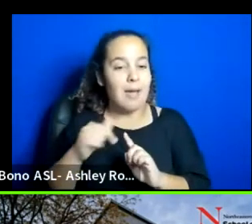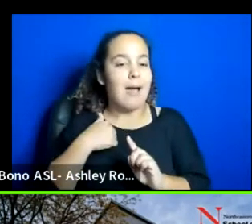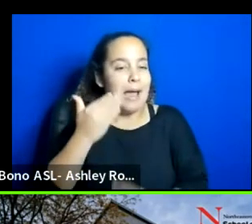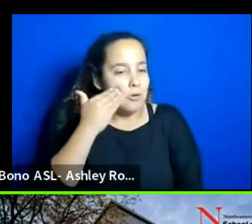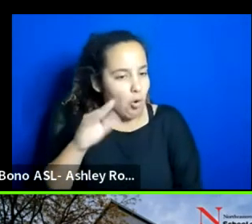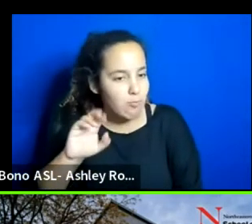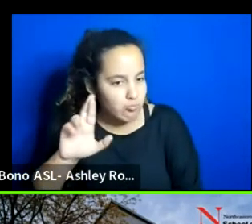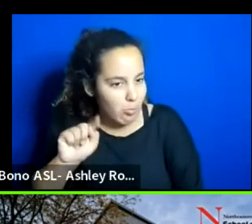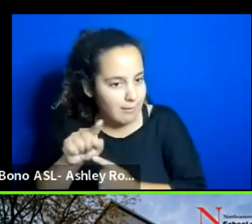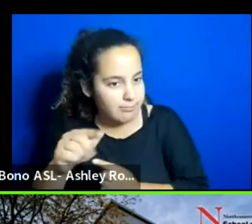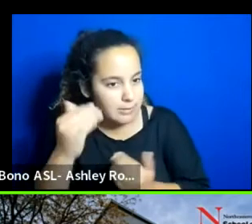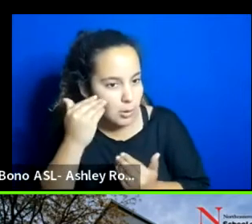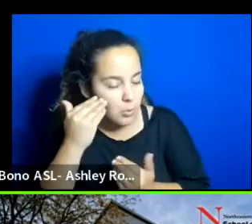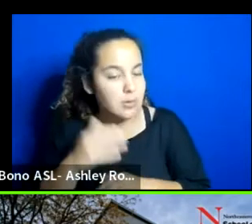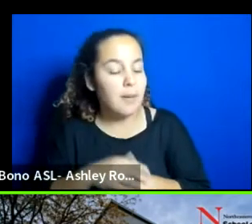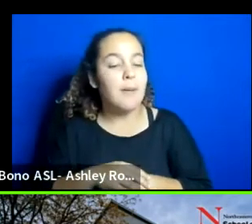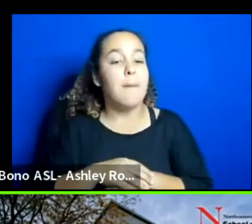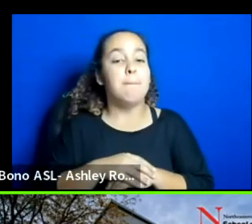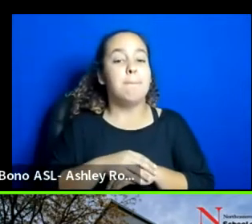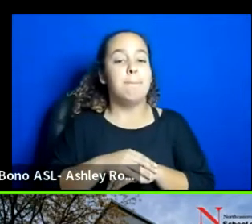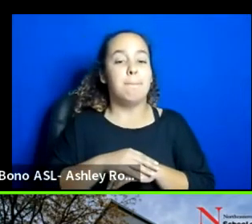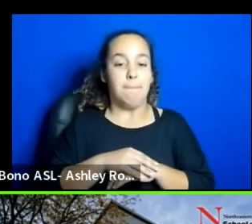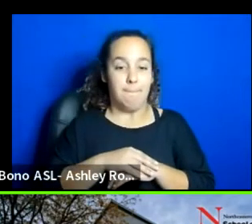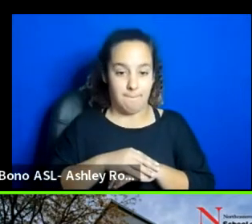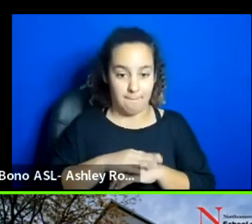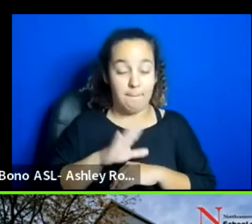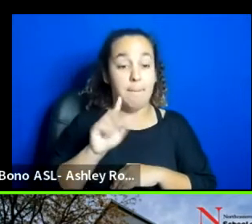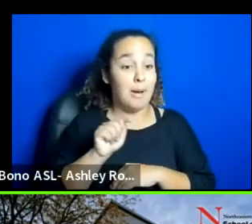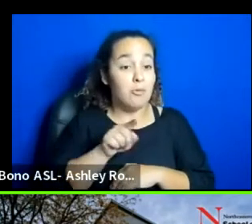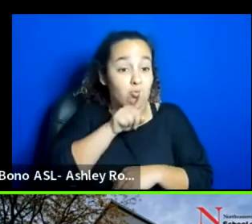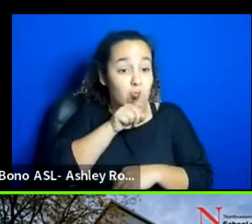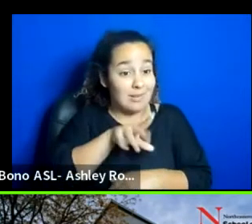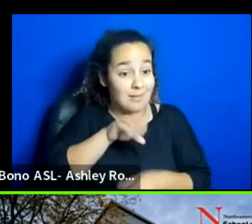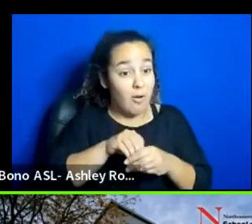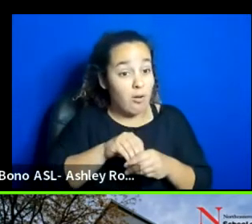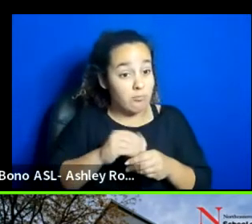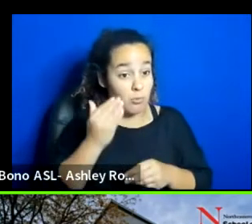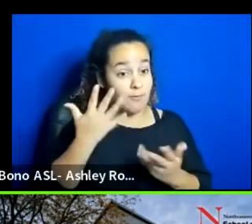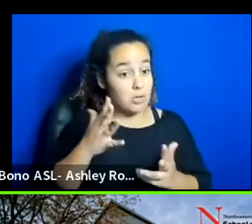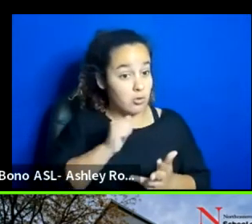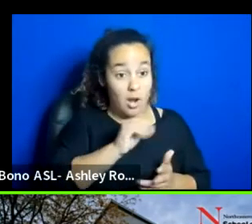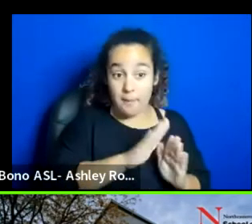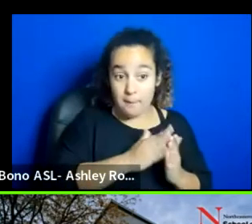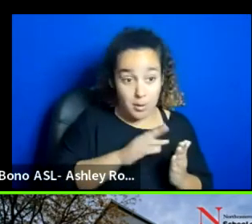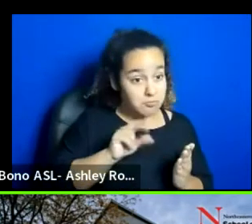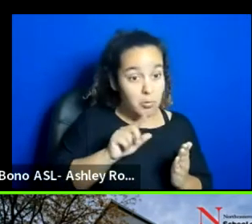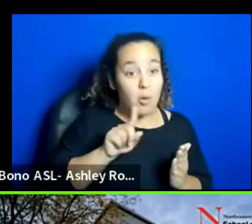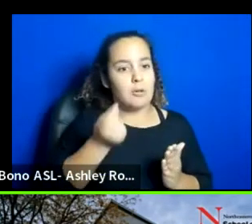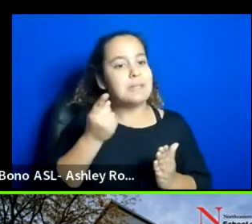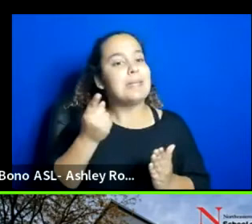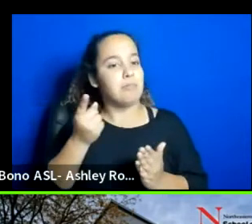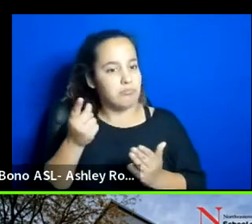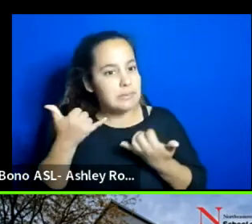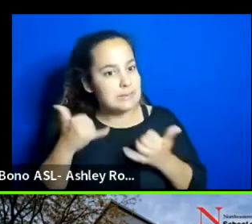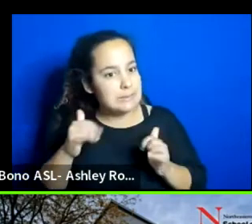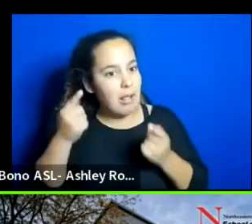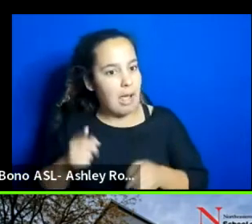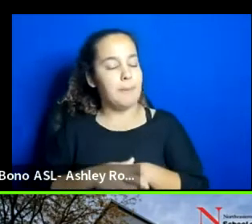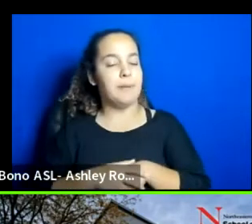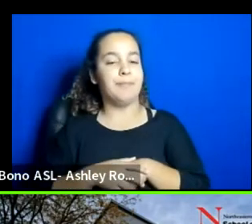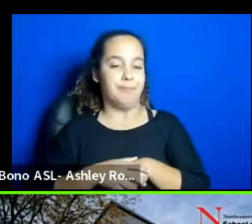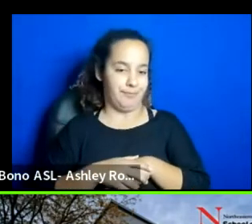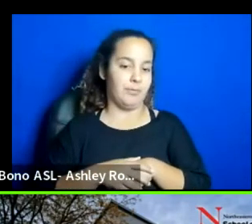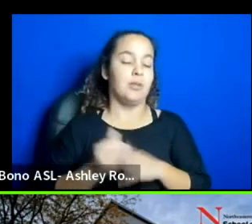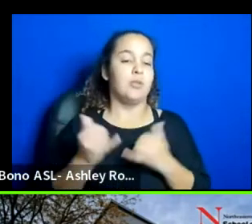knows this, that it was not absent from the spaces and power structures being discussed. So what was the role of racial identities and the shifting law